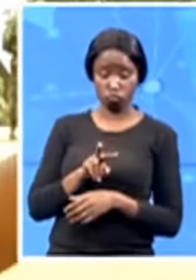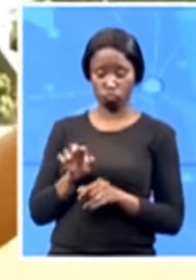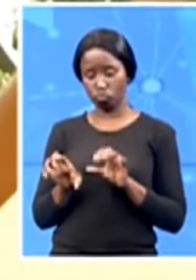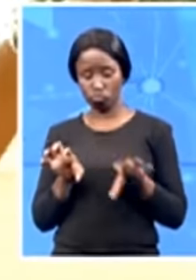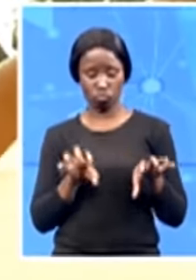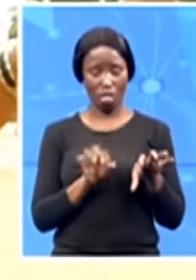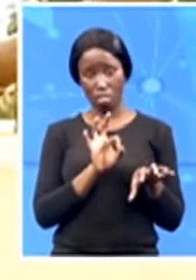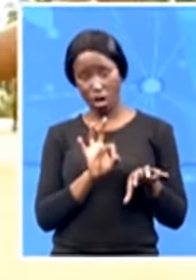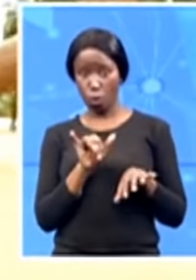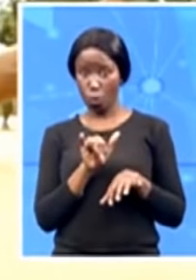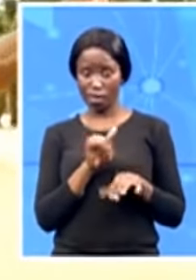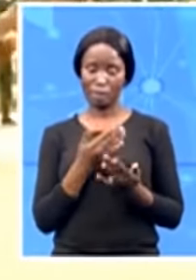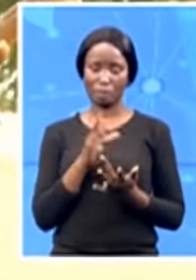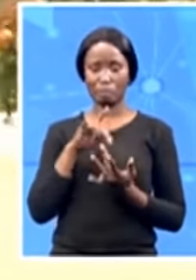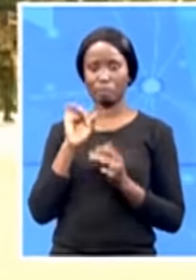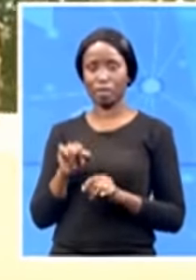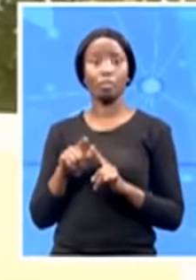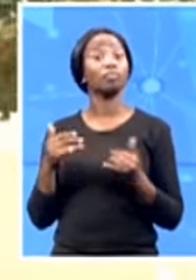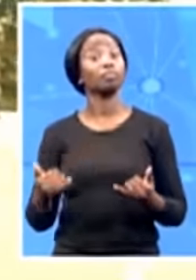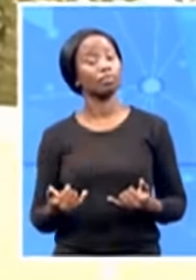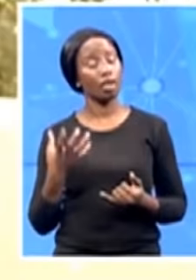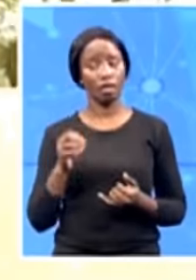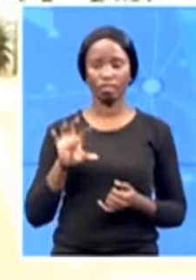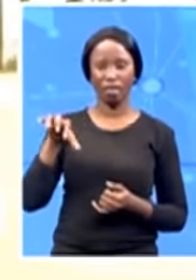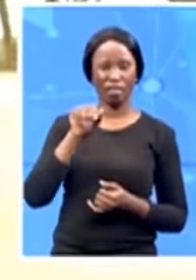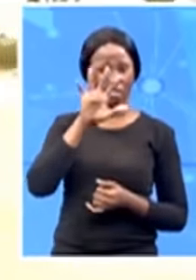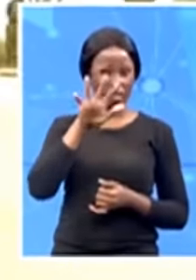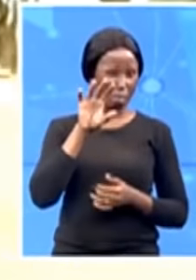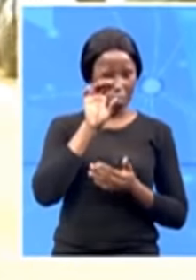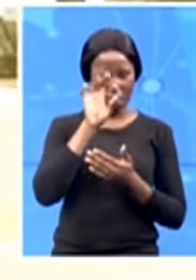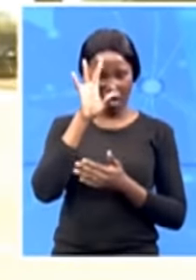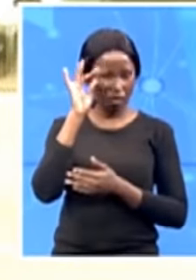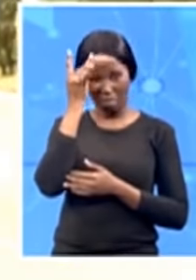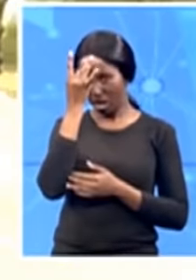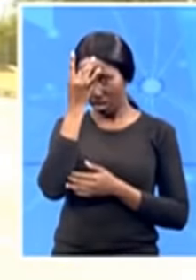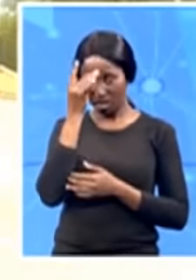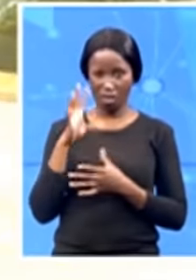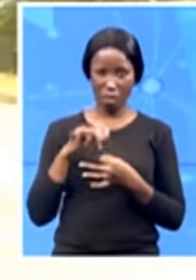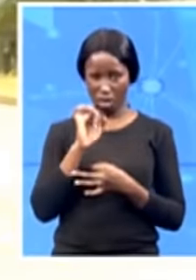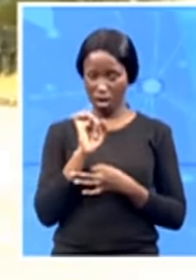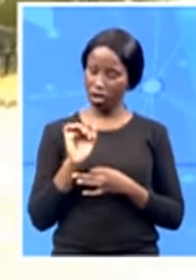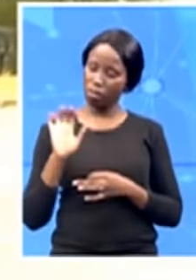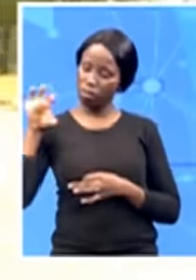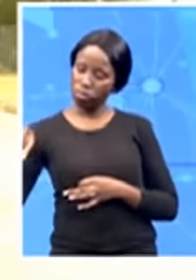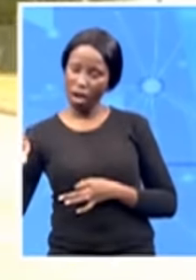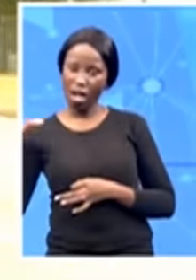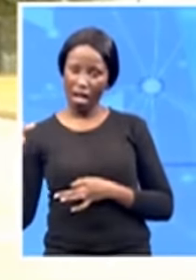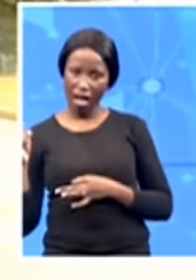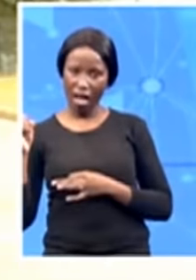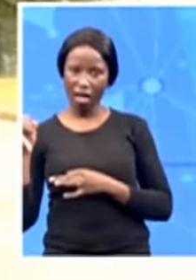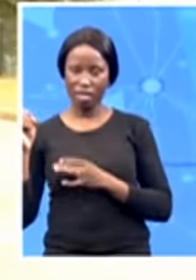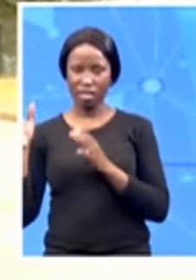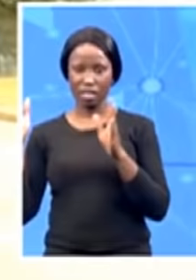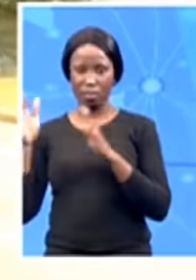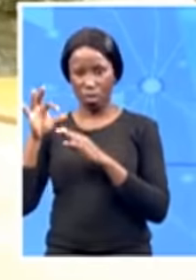about 5 minutes from the home. There is a small satellite station, very, very small satellite station. In